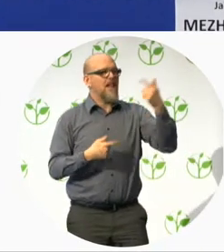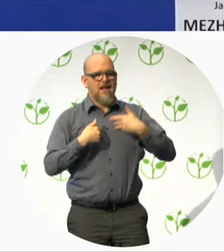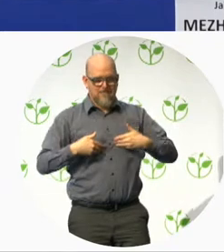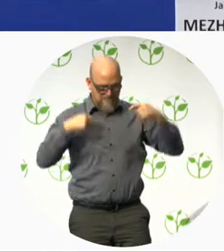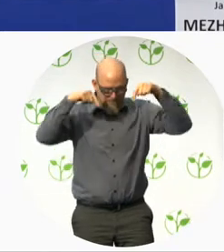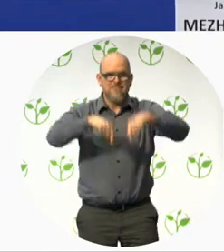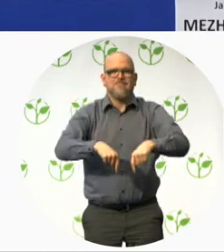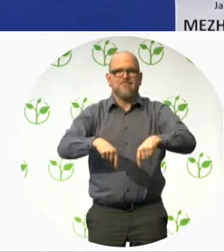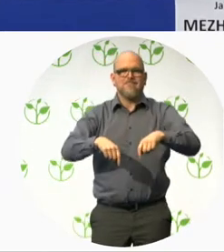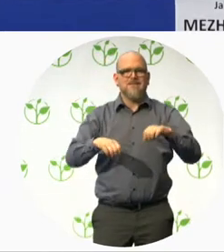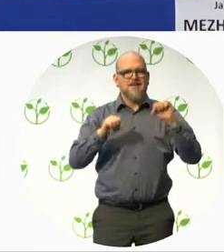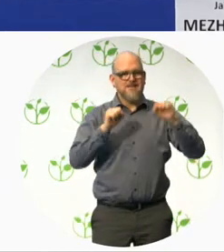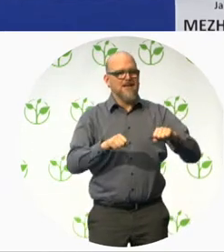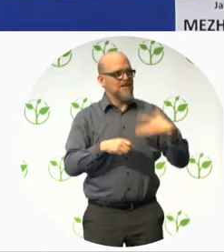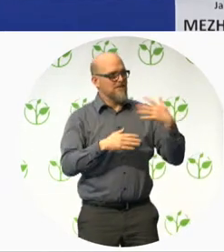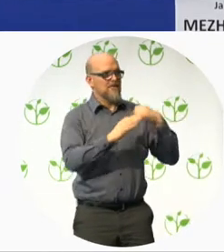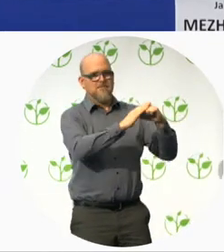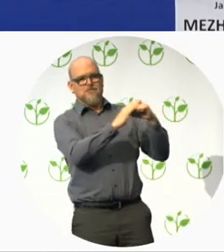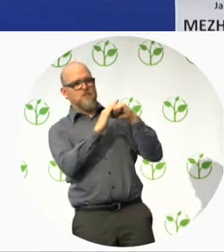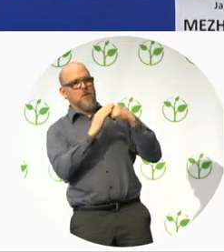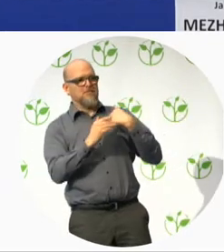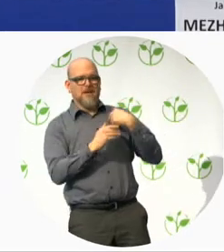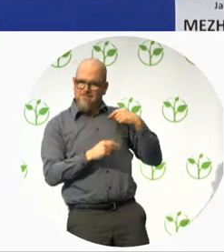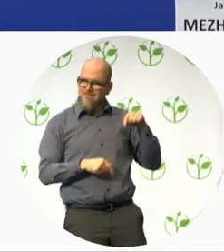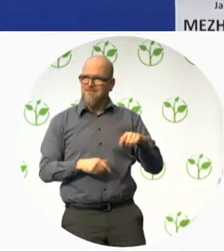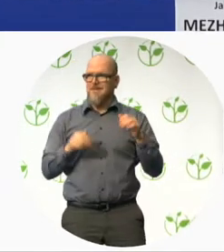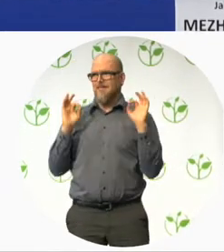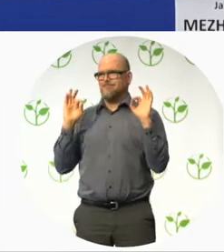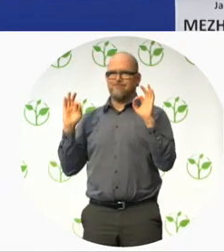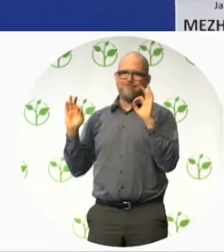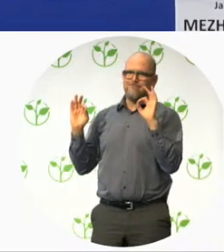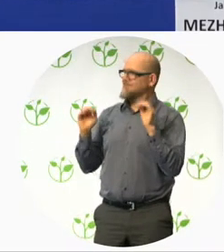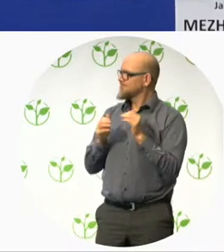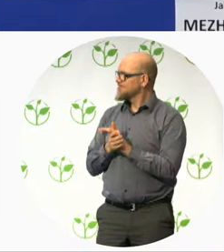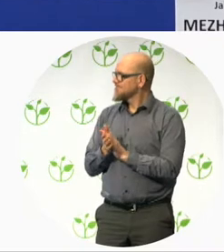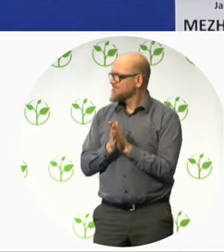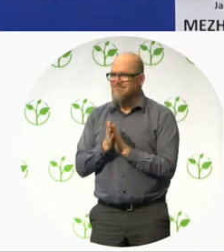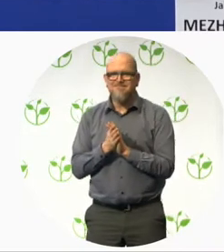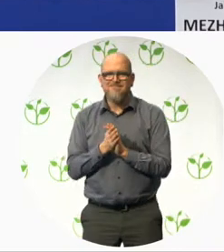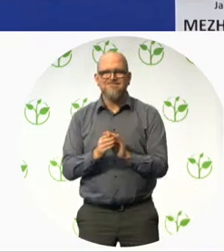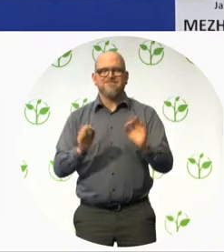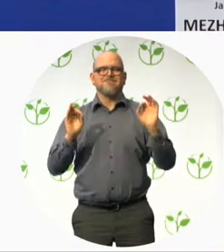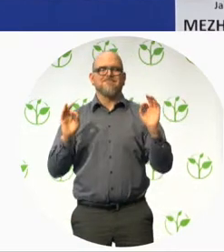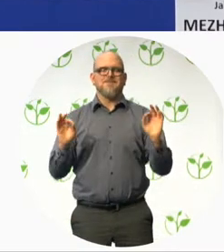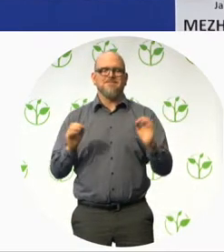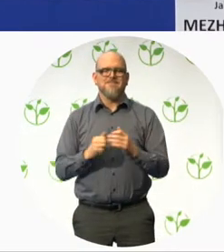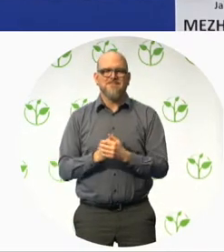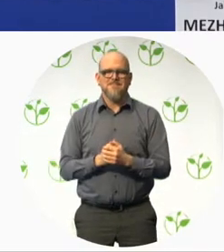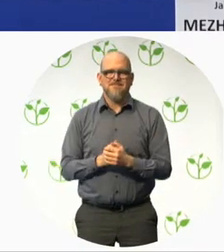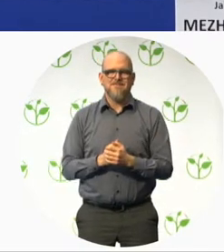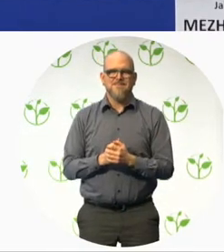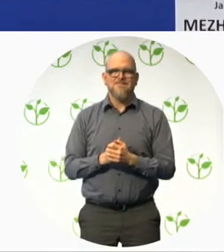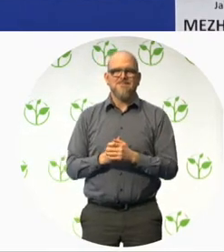Jordan is a Middle Eastern country in the Levant area, bordered by Palestine,